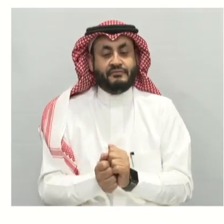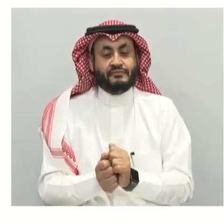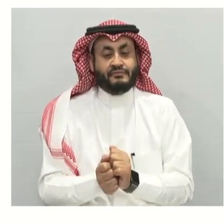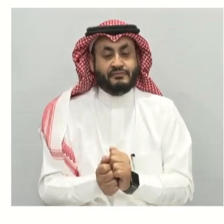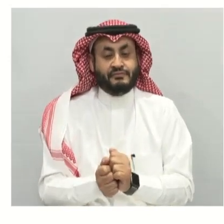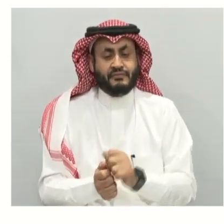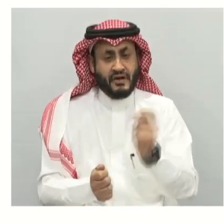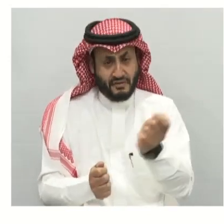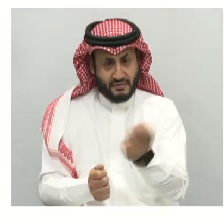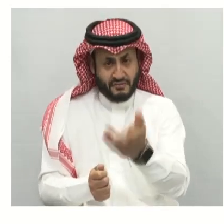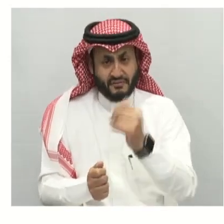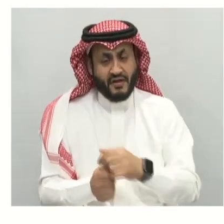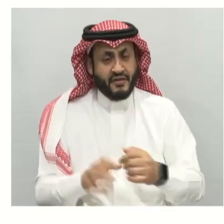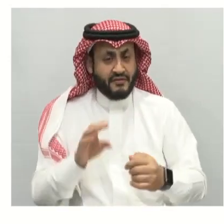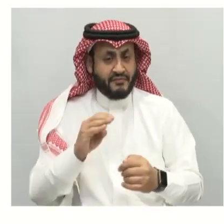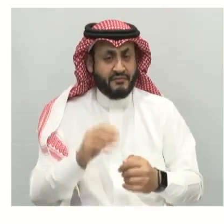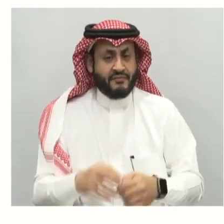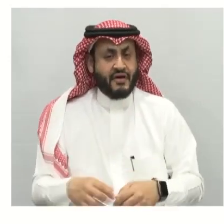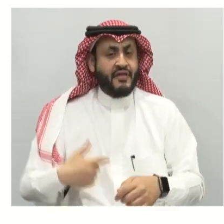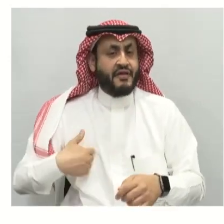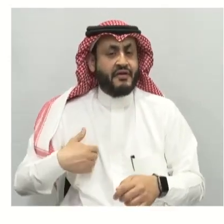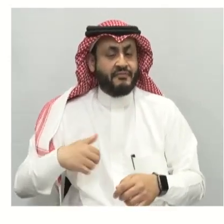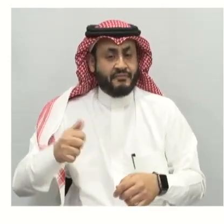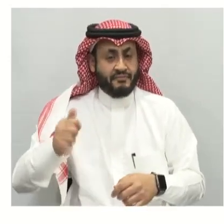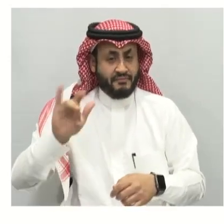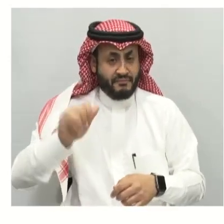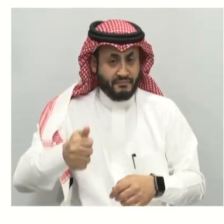Aya, this is the name of the girl, Aya